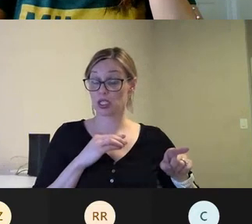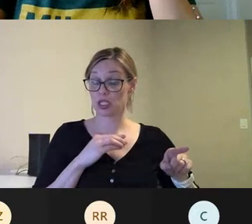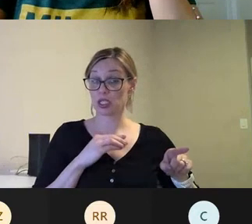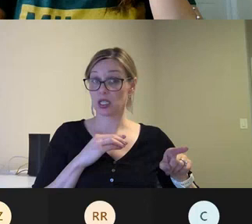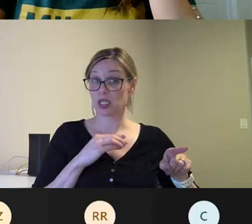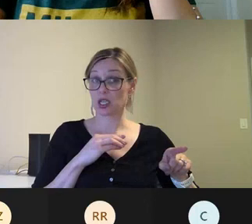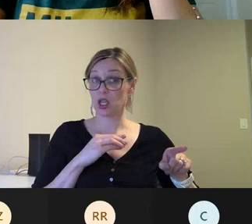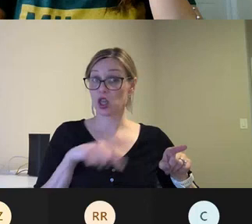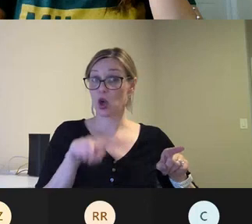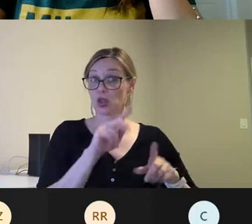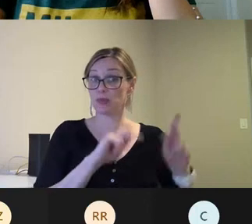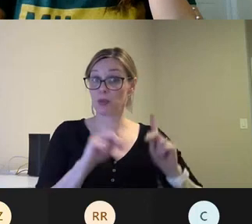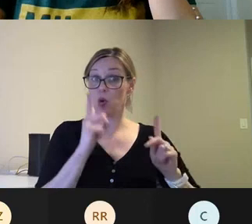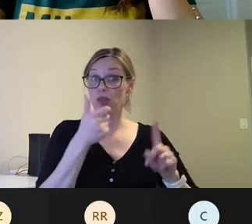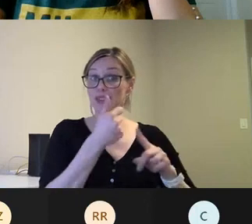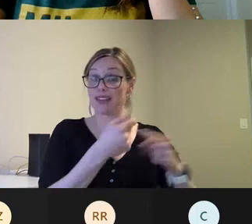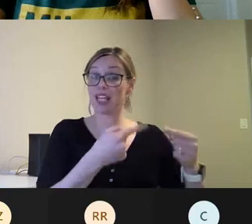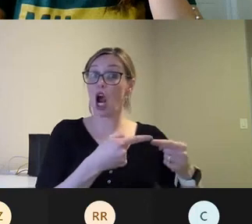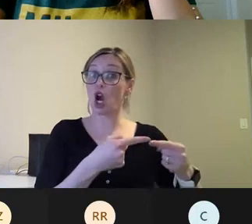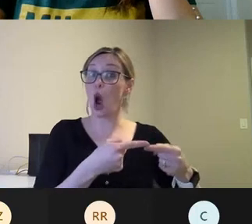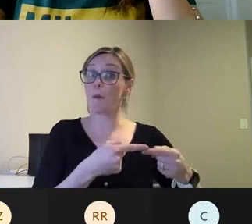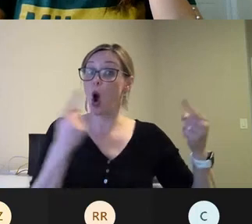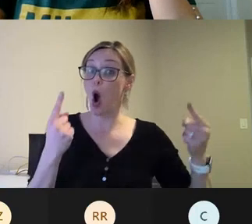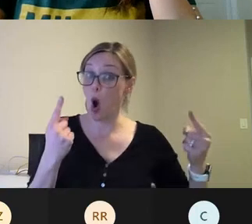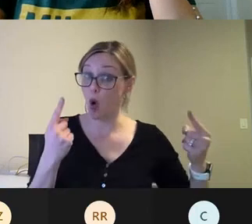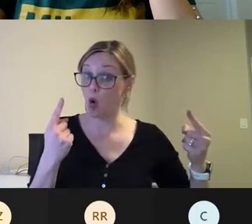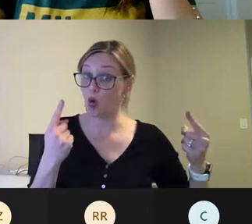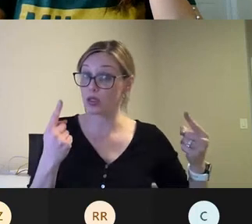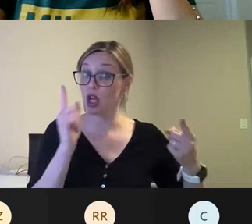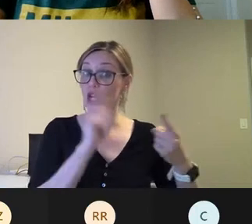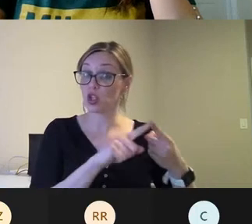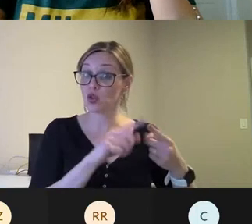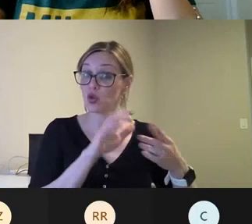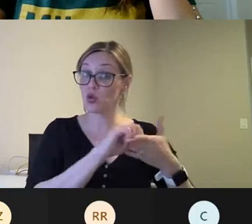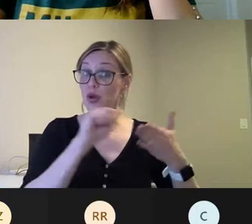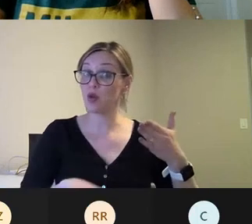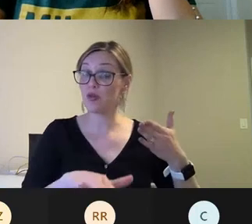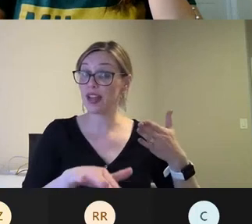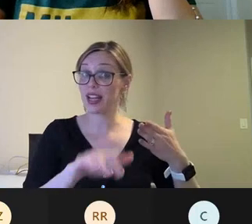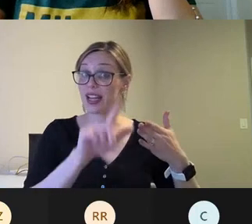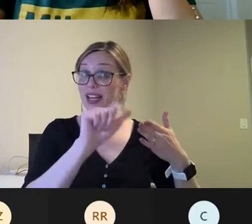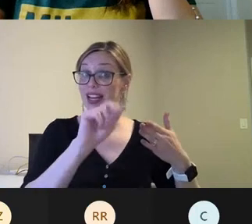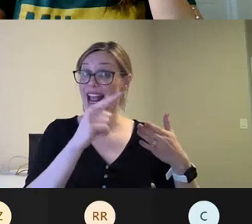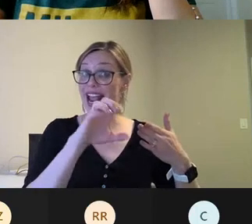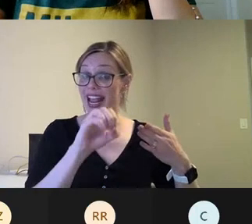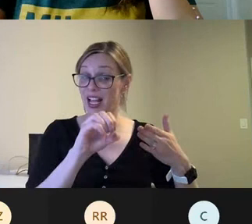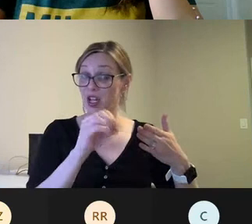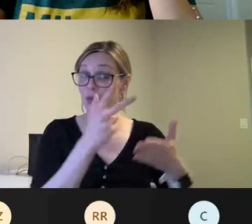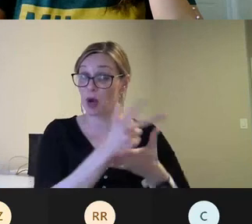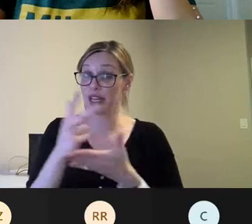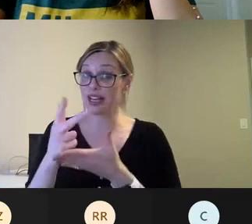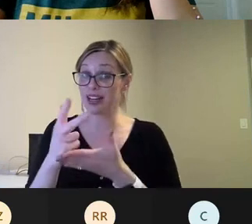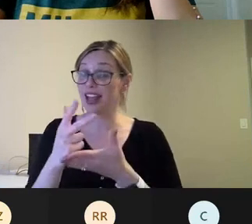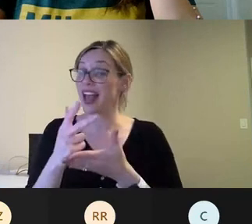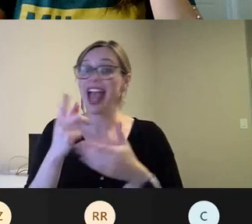businesses that are now opposed to removing angle parking were opposed to adding it in the first place when it was parallel parking